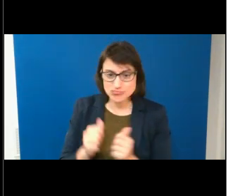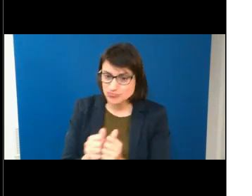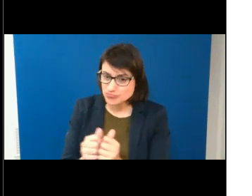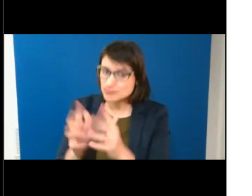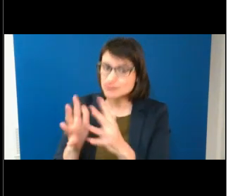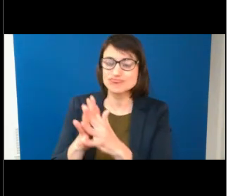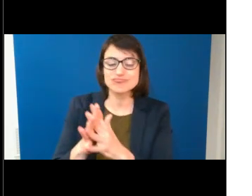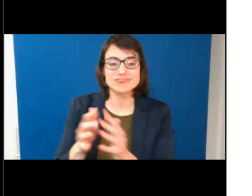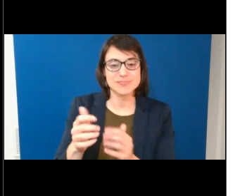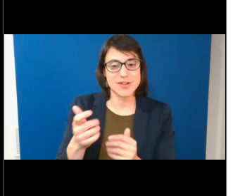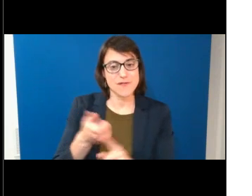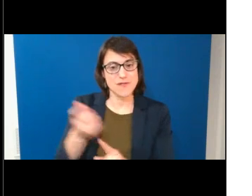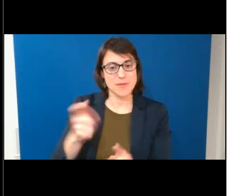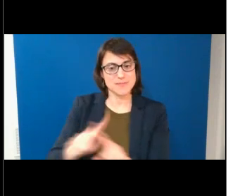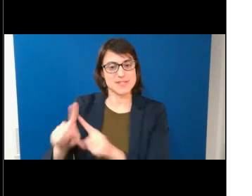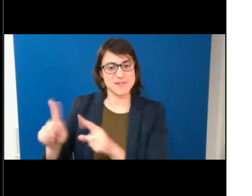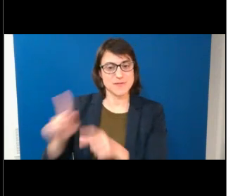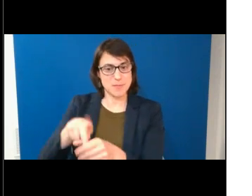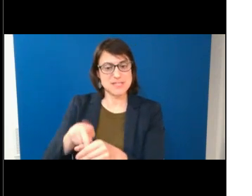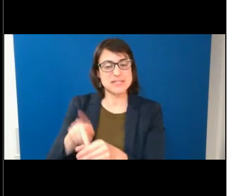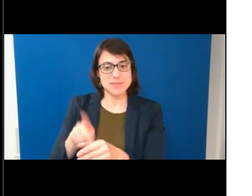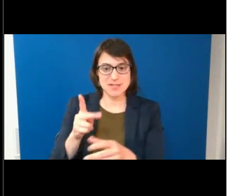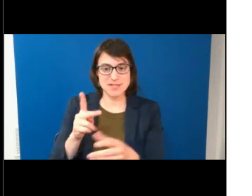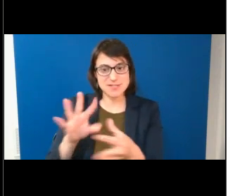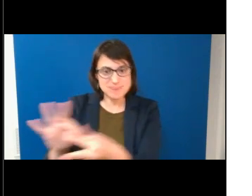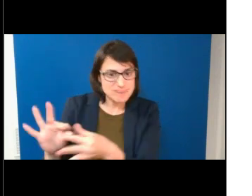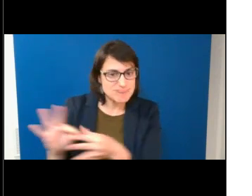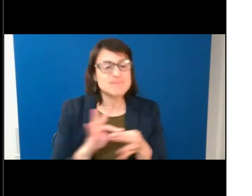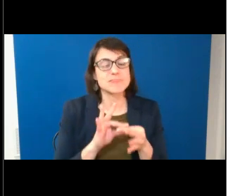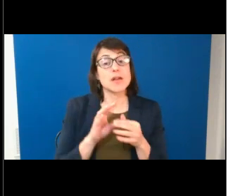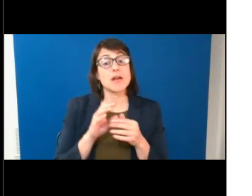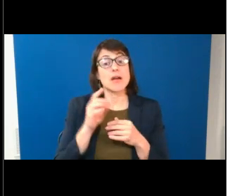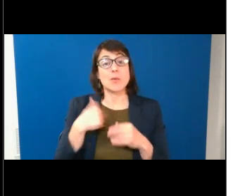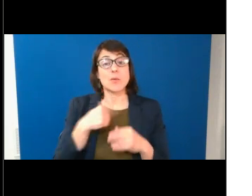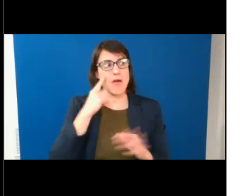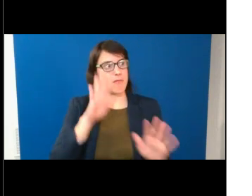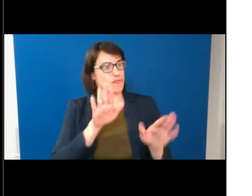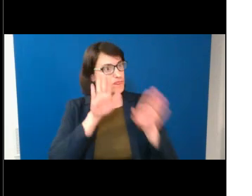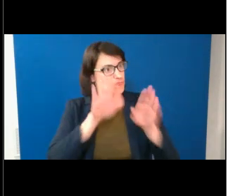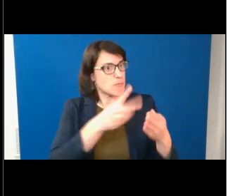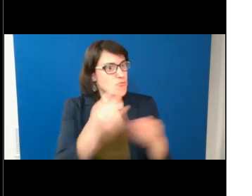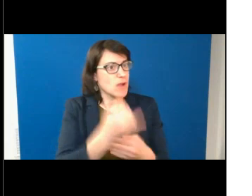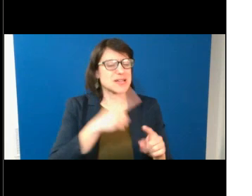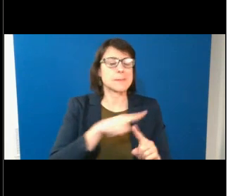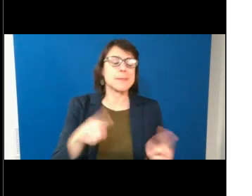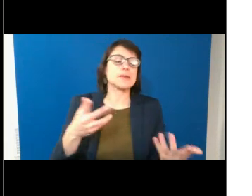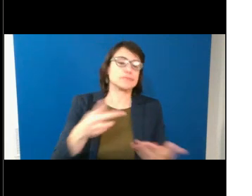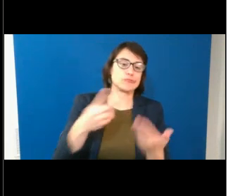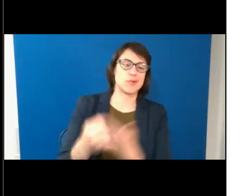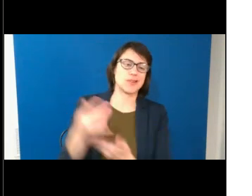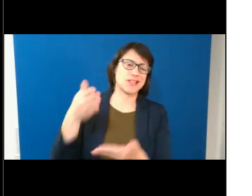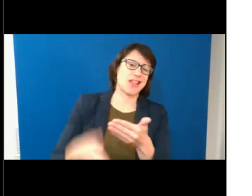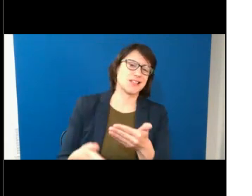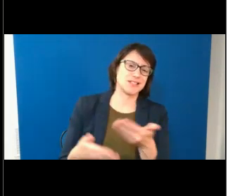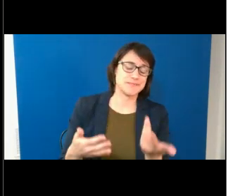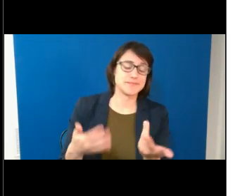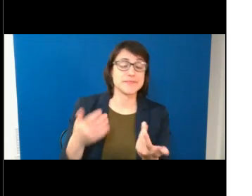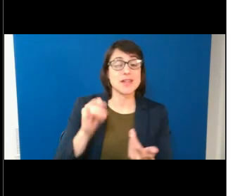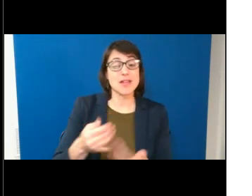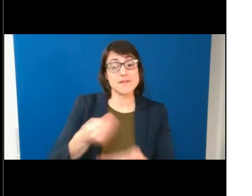well, this was a wonderful project, but the project ended. It was part of something that we had funded by NOAA Marine